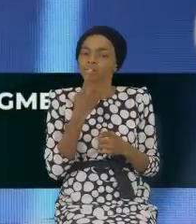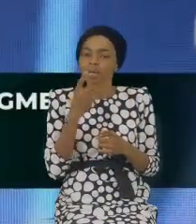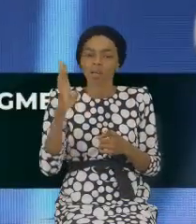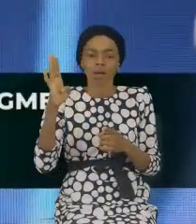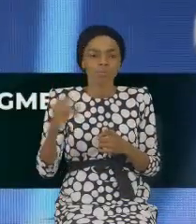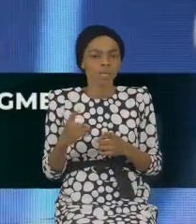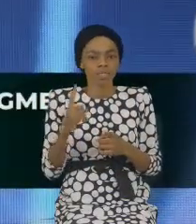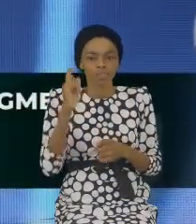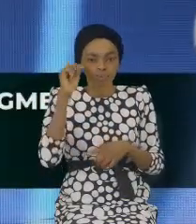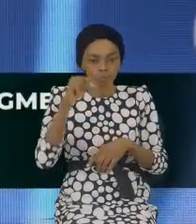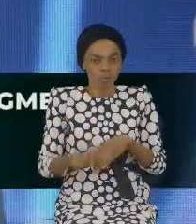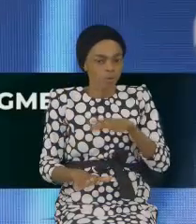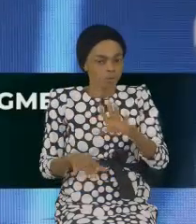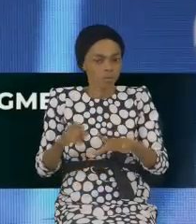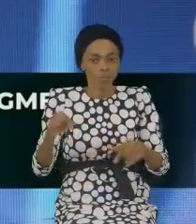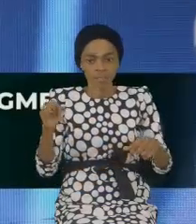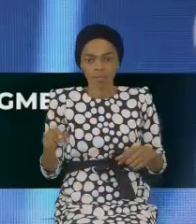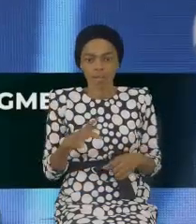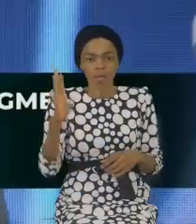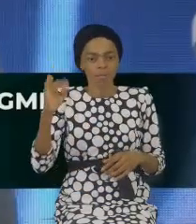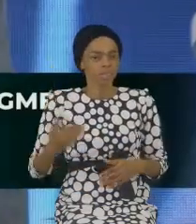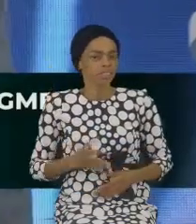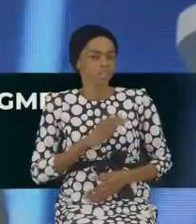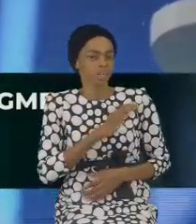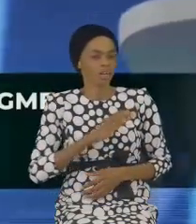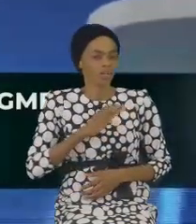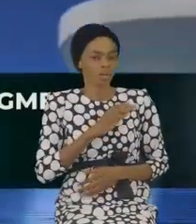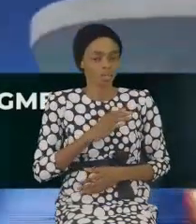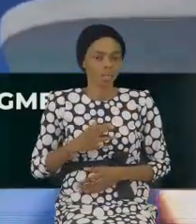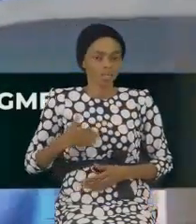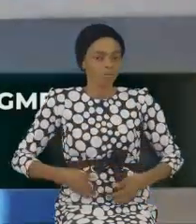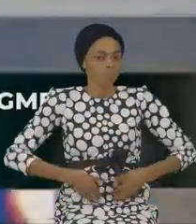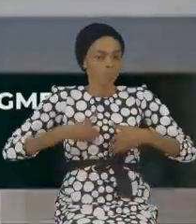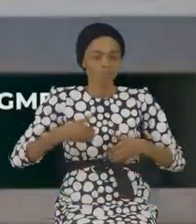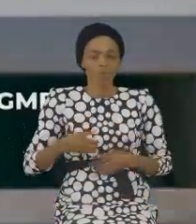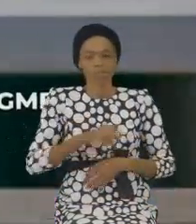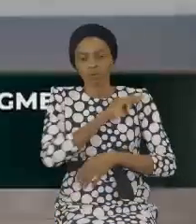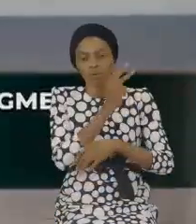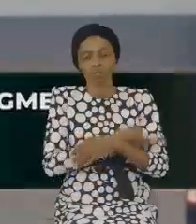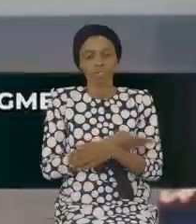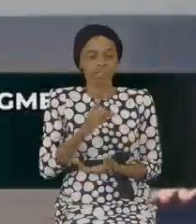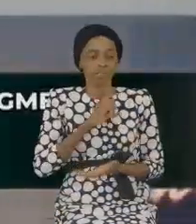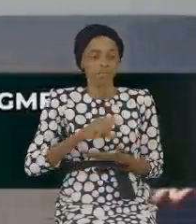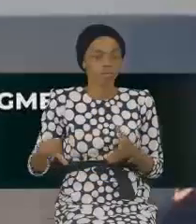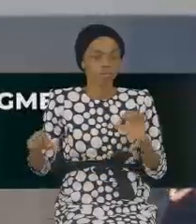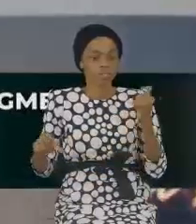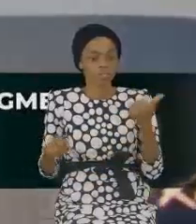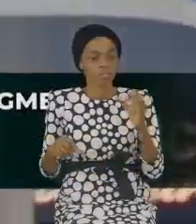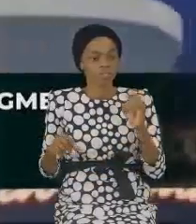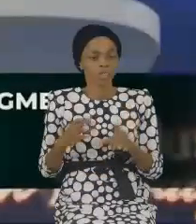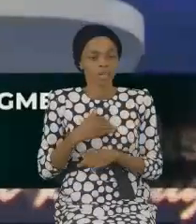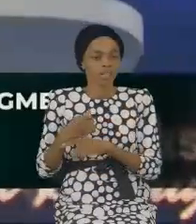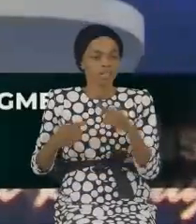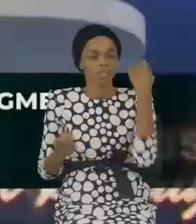their feet, and by their lifestyle. They provoked the Almighty. Look at verse 18. In verse 18, and they